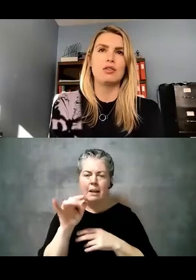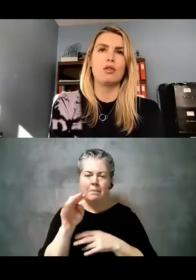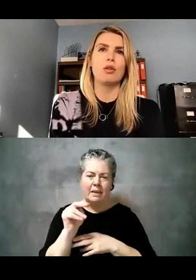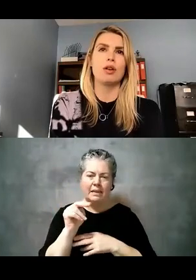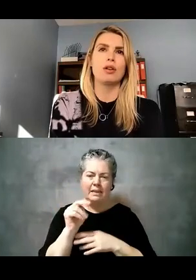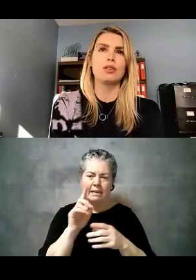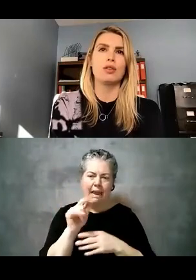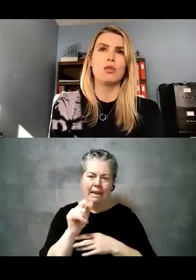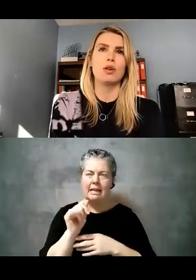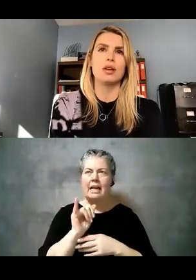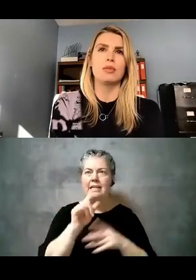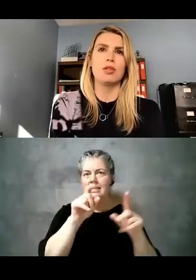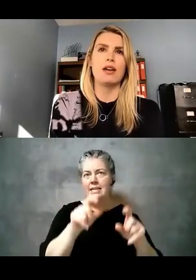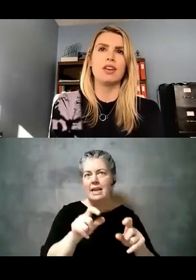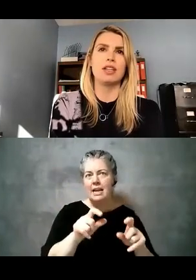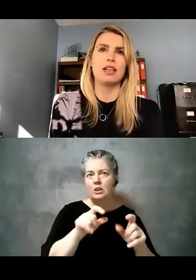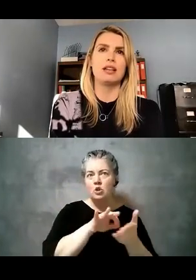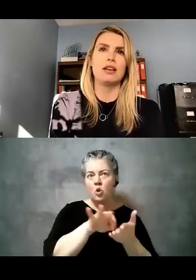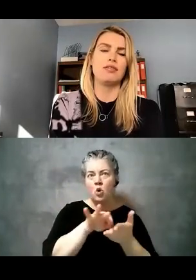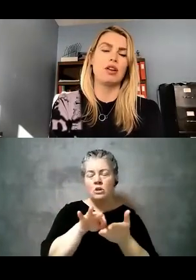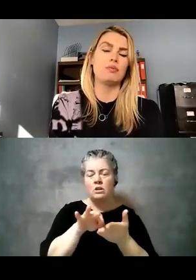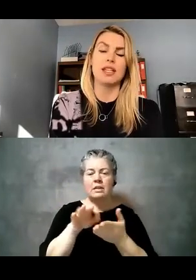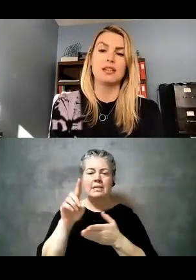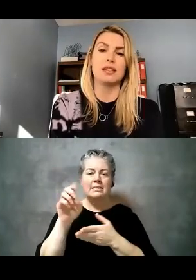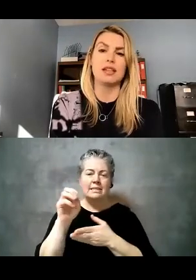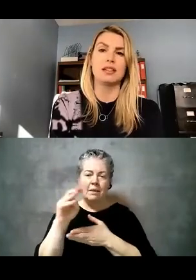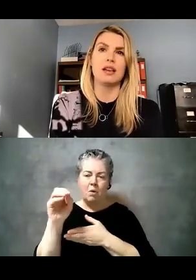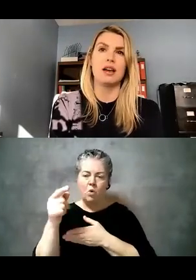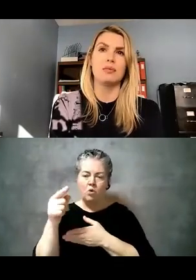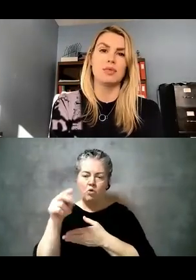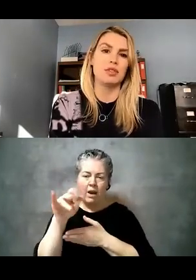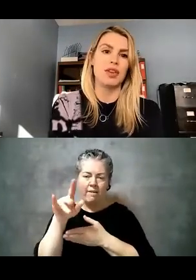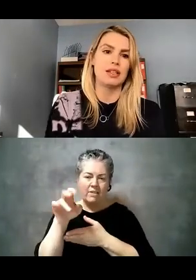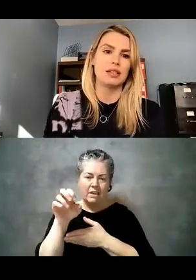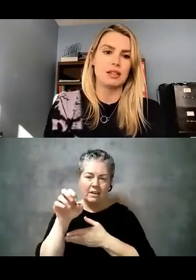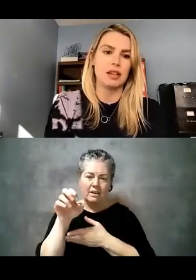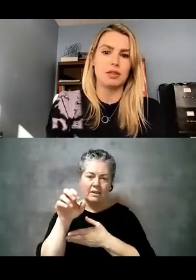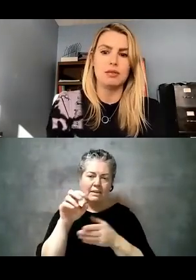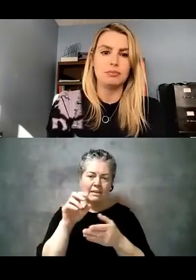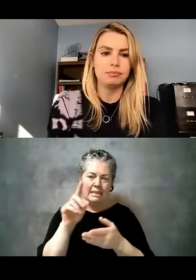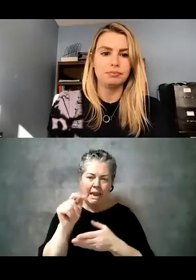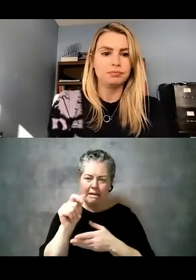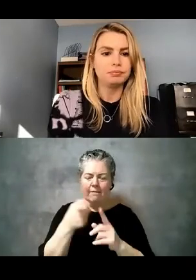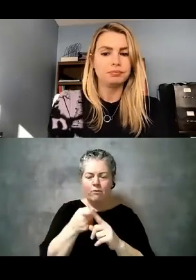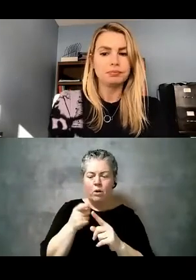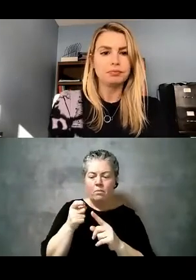test scores or demographic data from census surveys, etc.